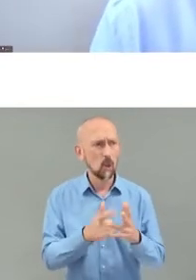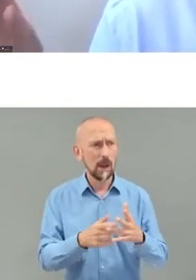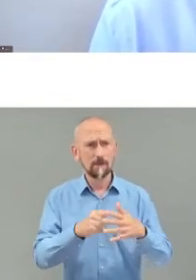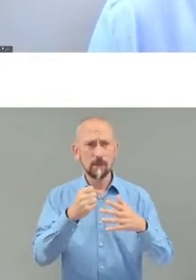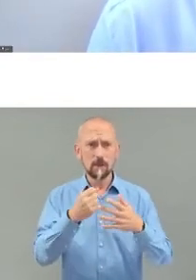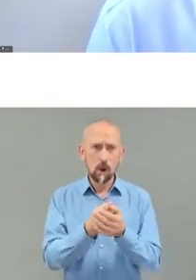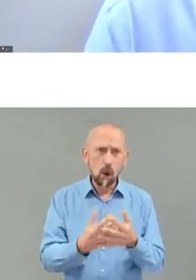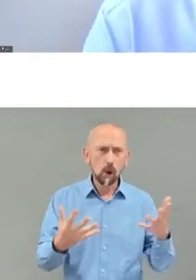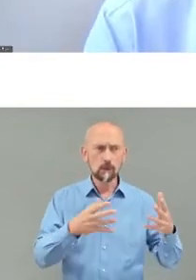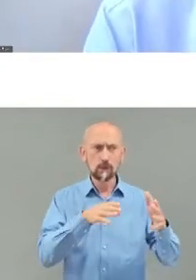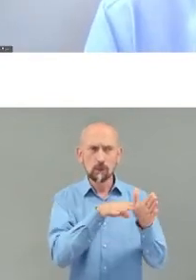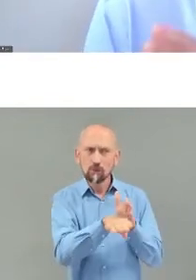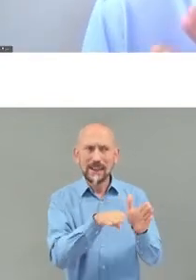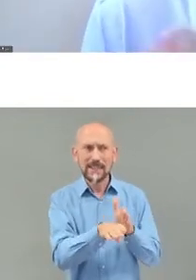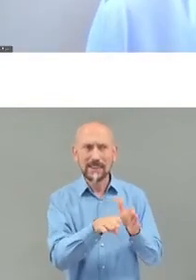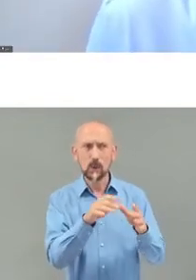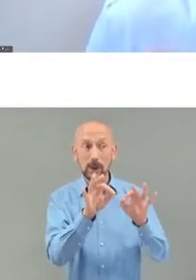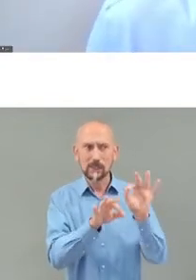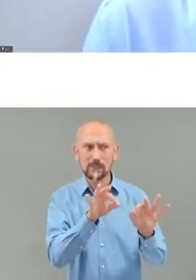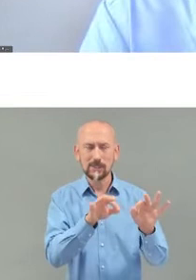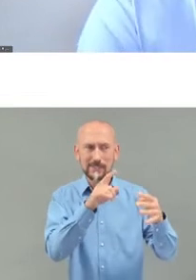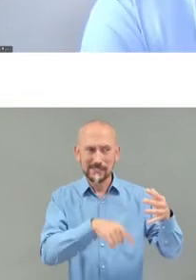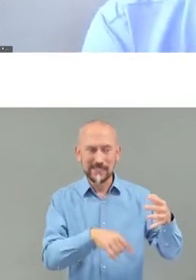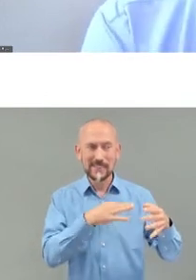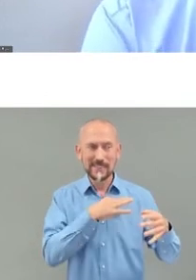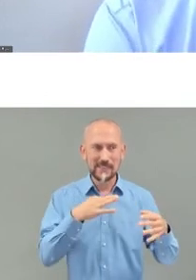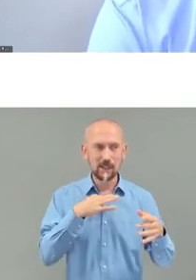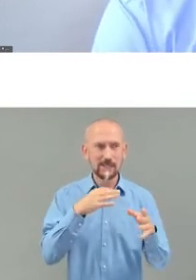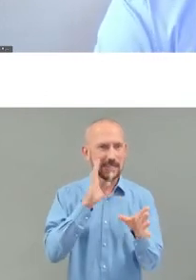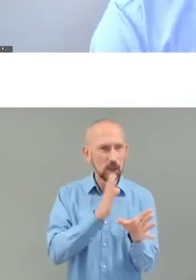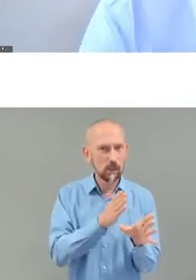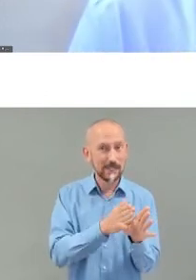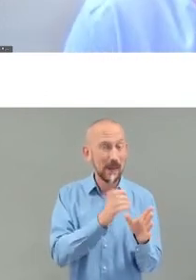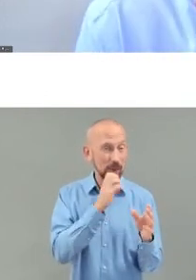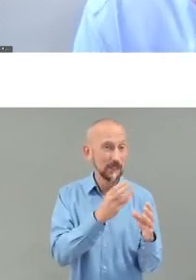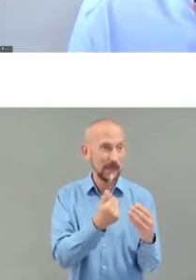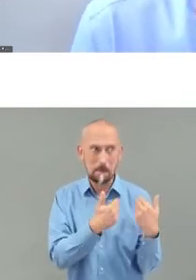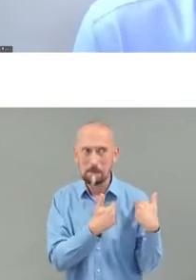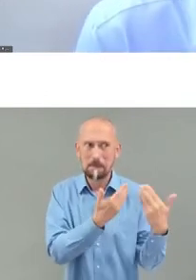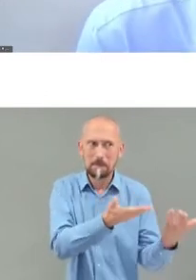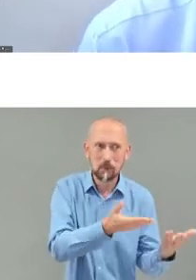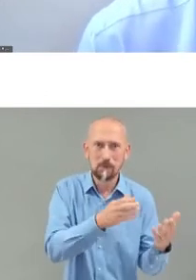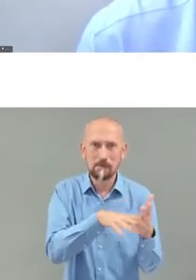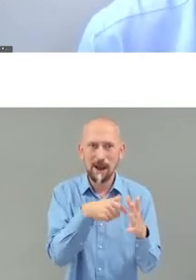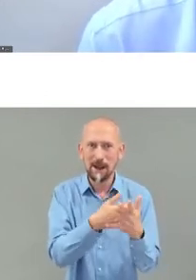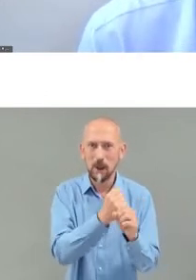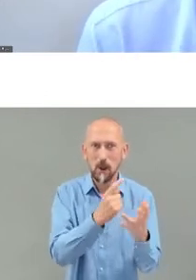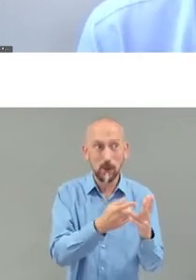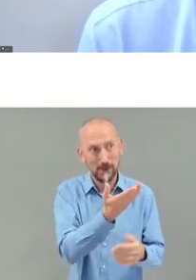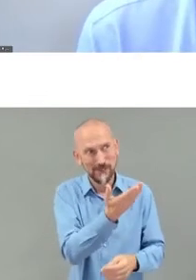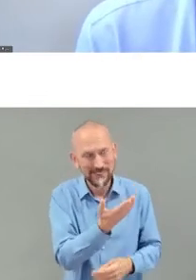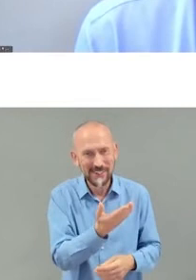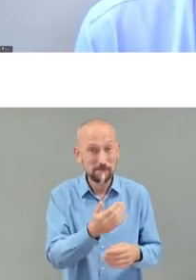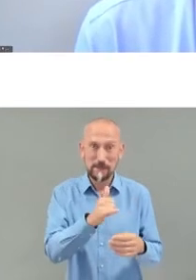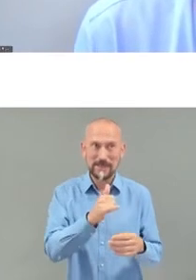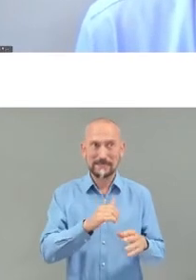training related questions, and I'm afraid I'm going to defer on some of those to Margot. She may or may not welcome that pass. I wanted to pick up on